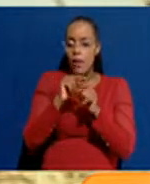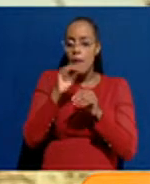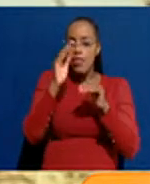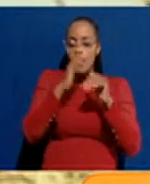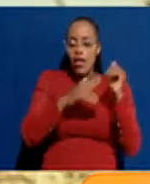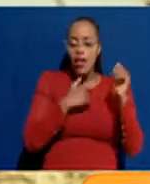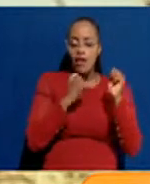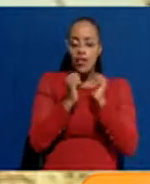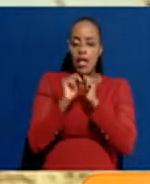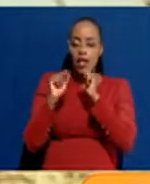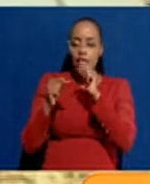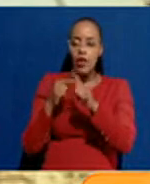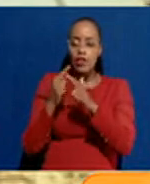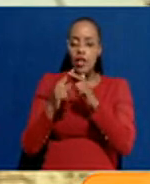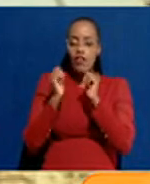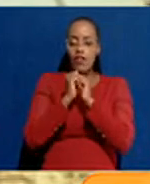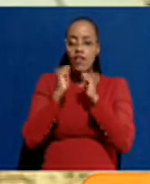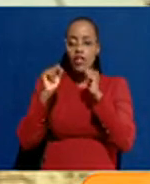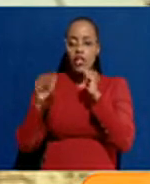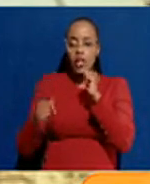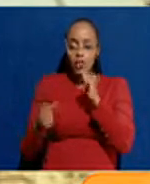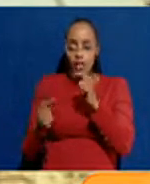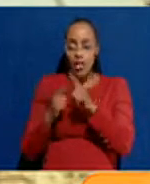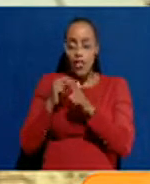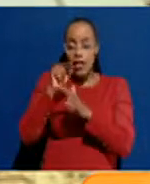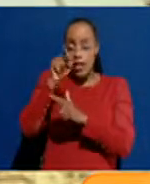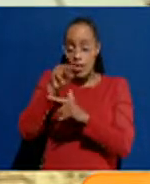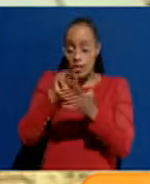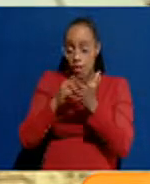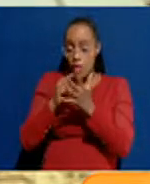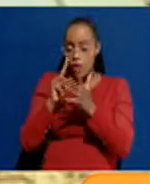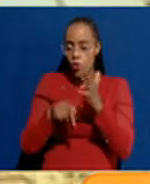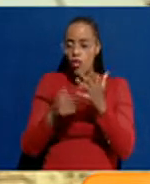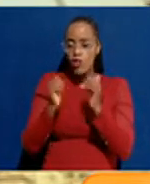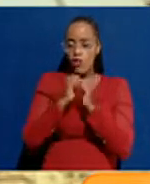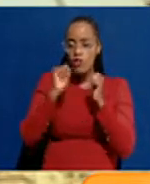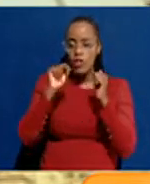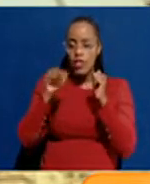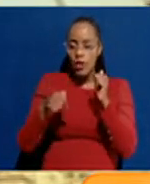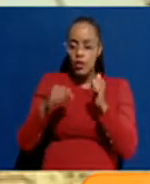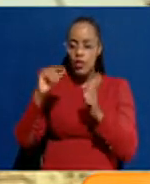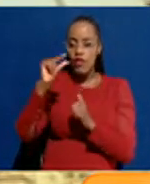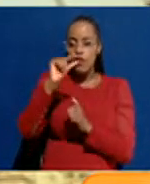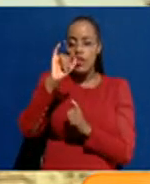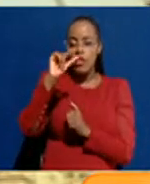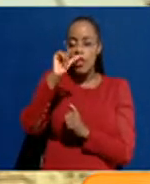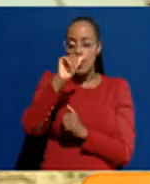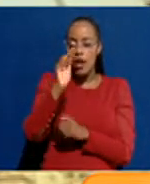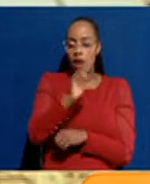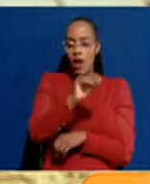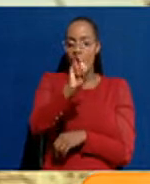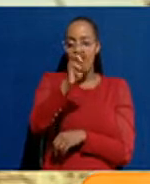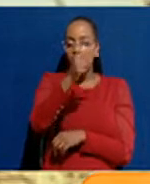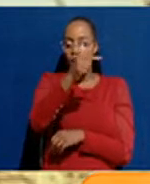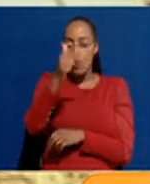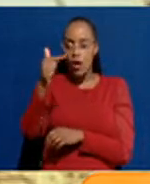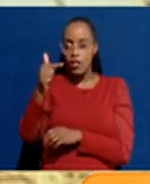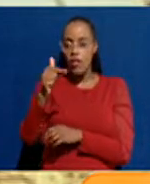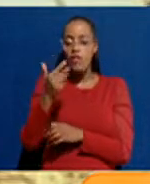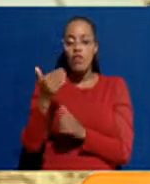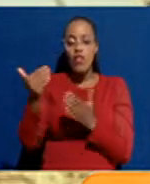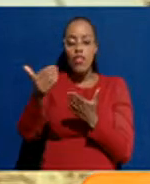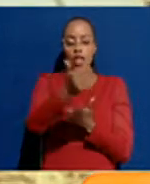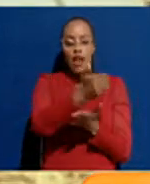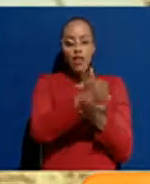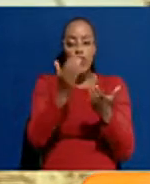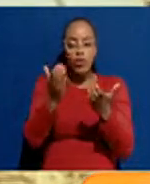10,000, you would have, say, 15,000, that would then mean 15,000 gigawatt hours would be answering to revenue